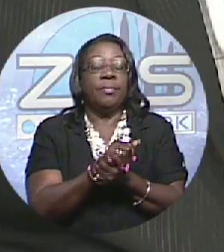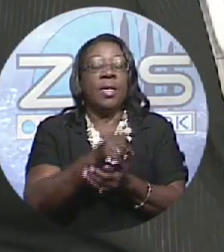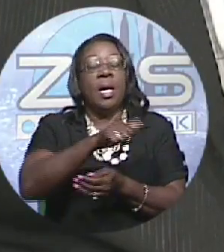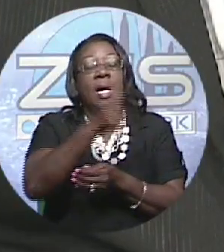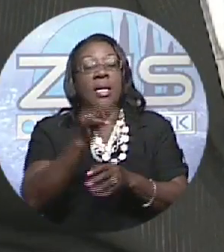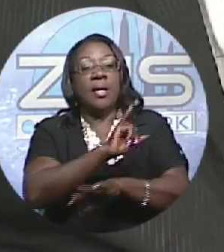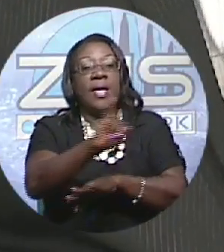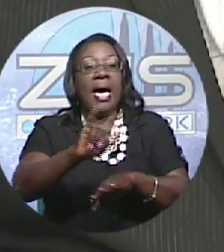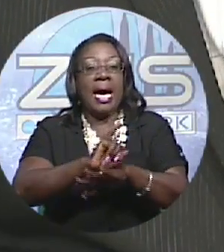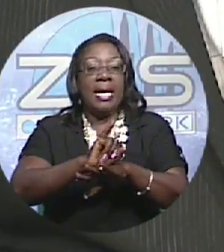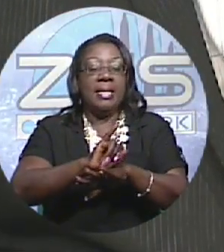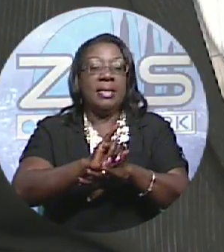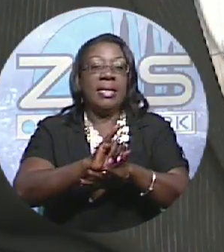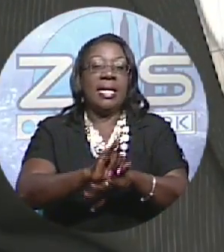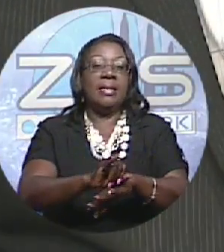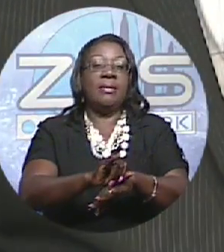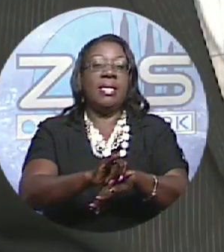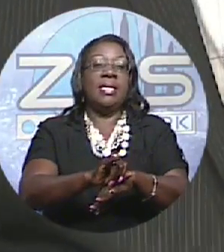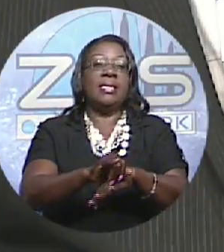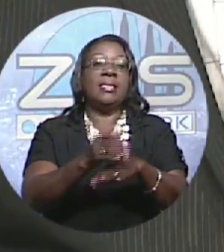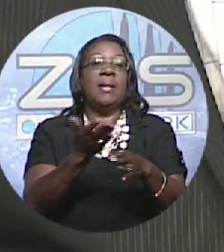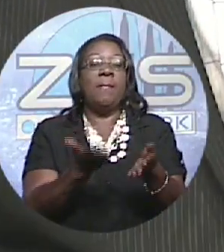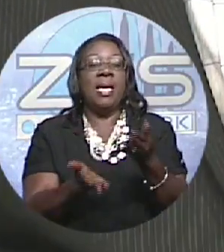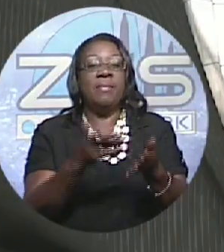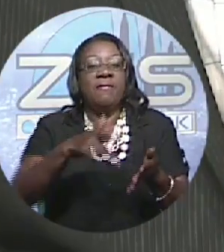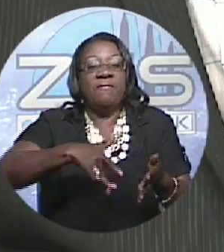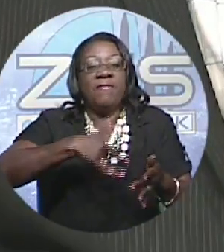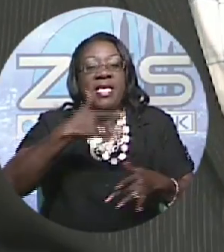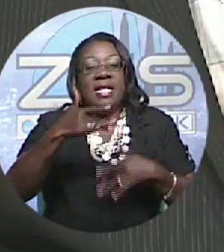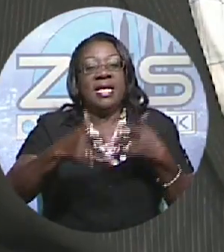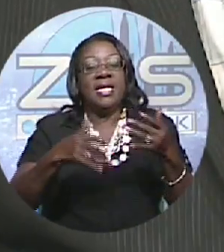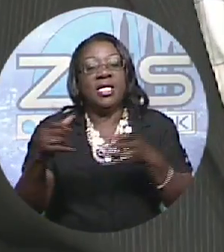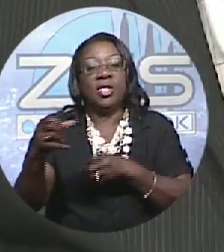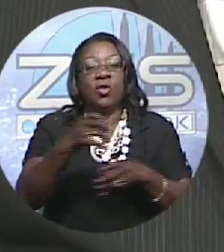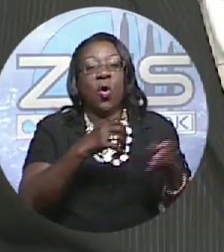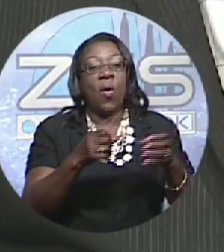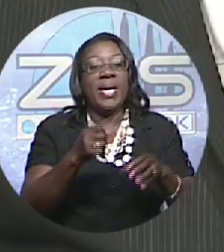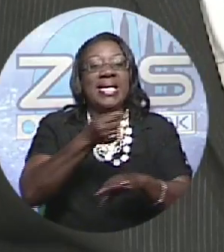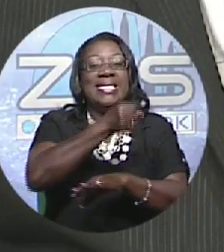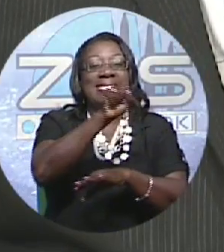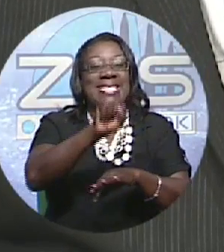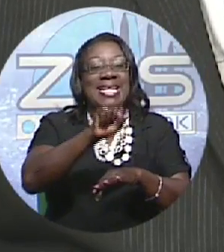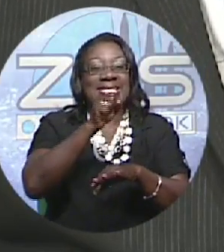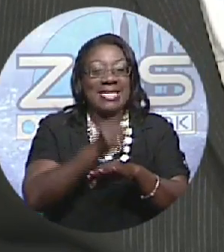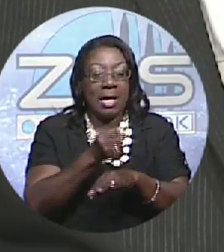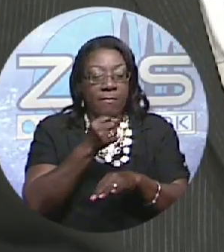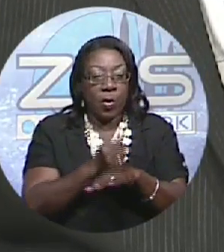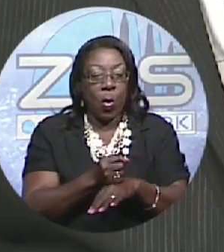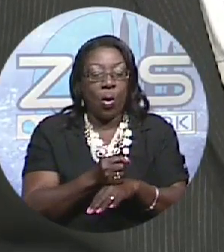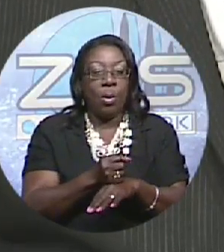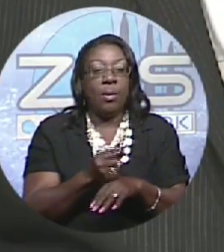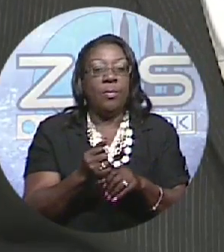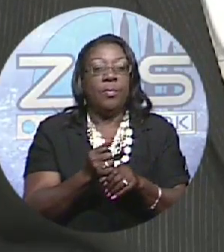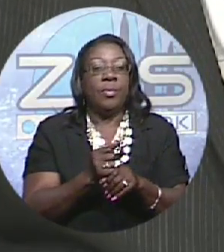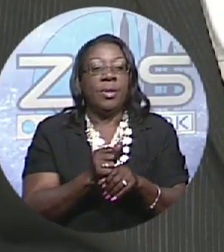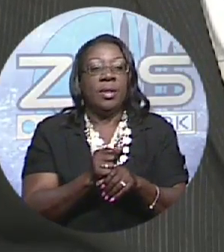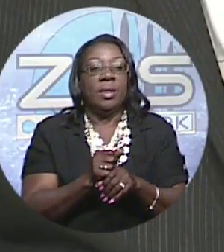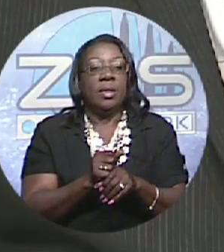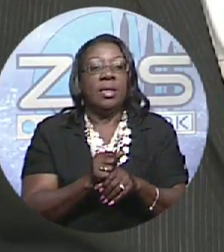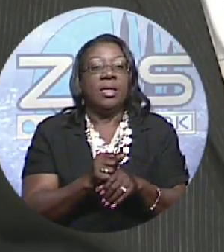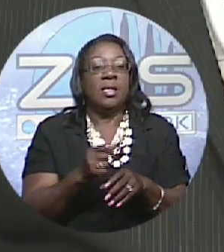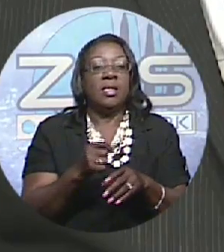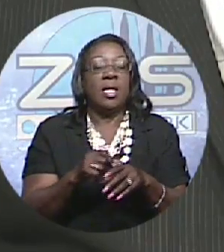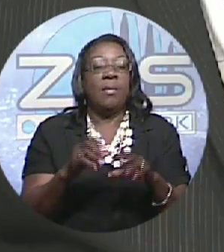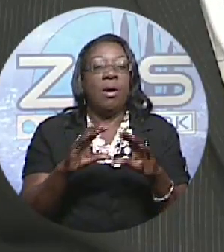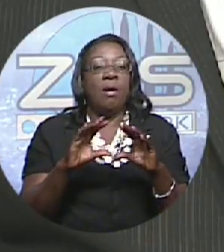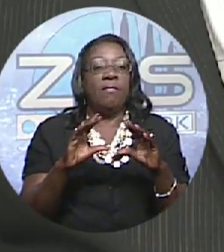Another island that's expected to feel the full brunt of ERIKA is San Salvador. Jared Higgs tells us that some Club Med employees are